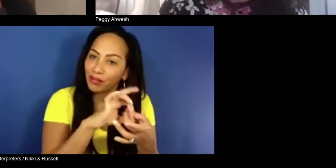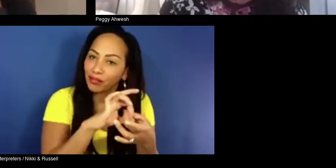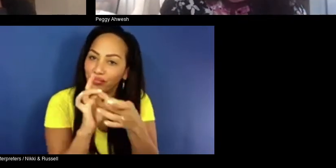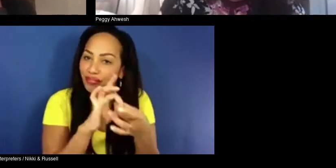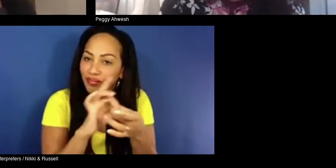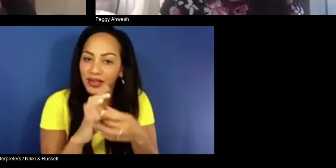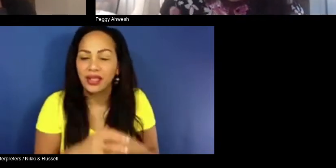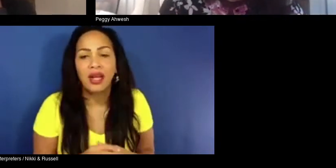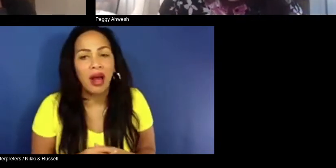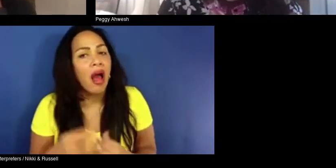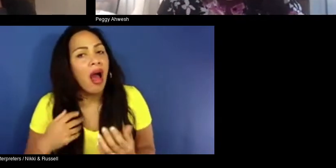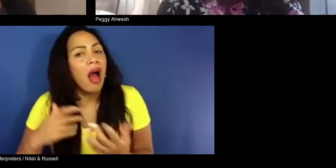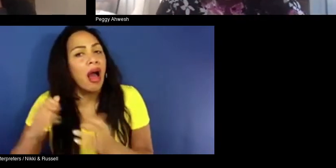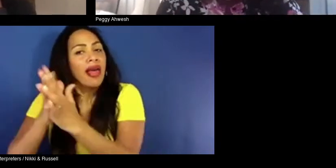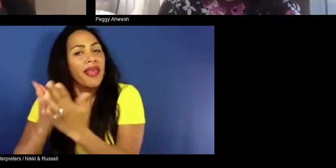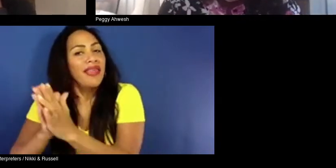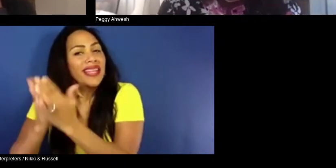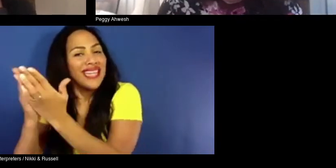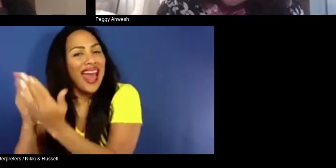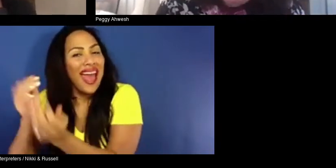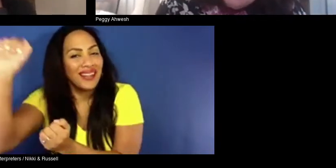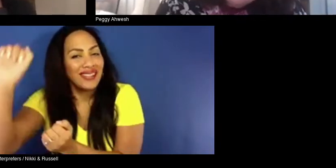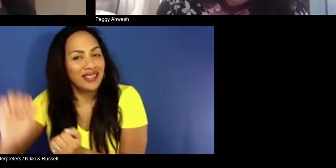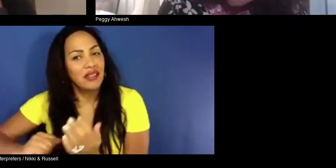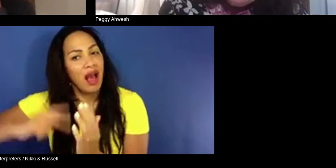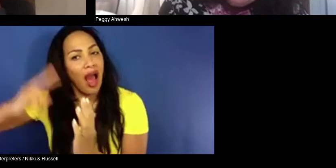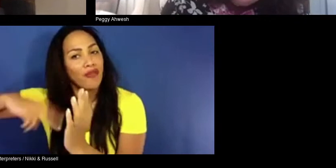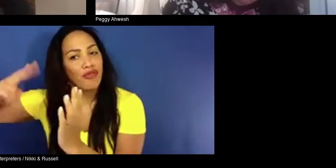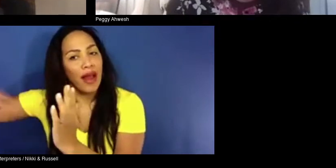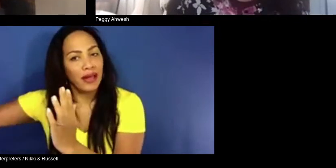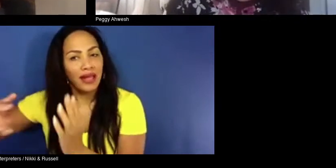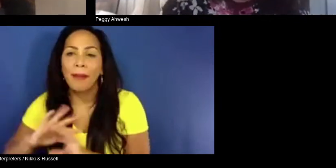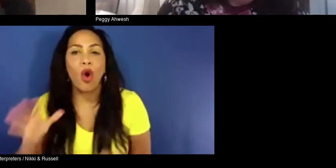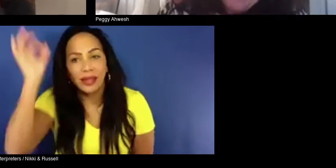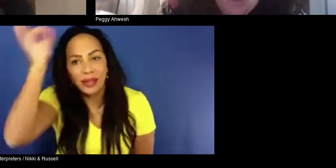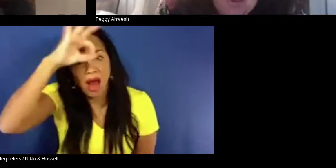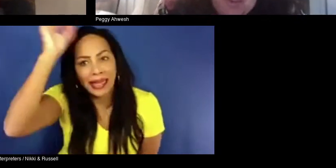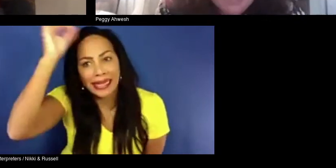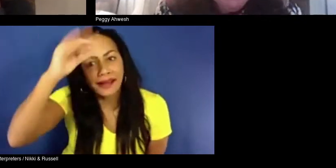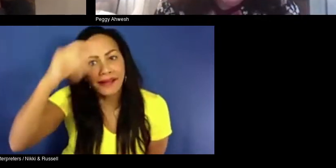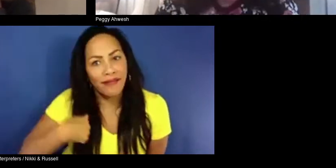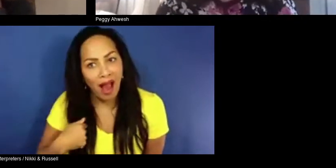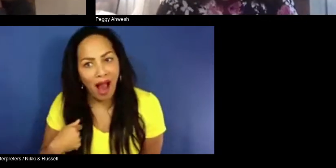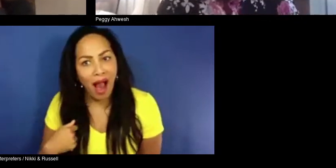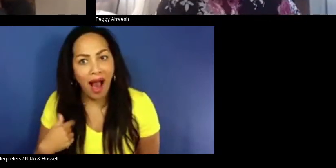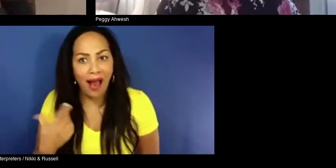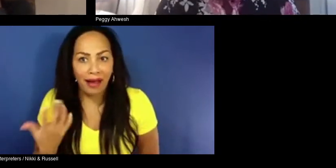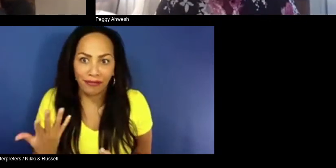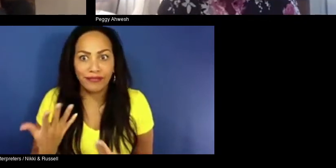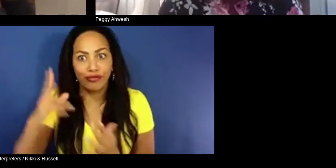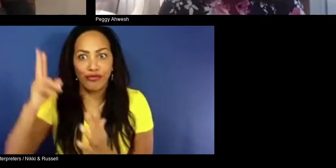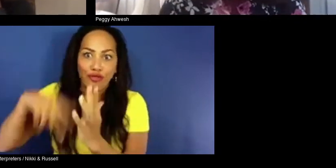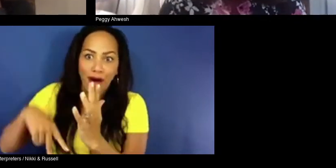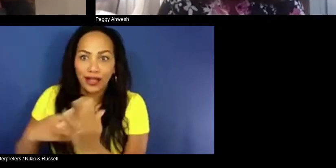I have read a lot of the texts that I want to, don't be naive about it. I have read many of the texts that my work is based on,